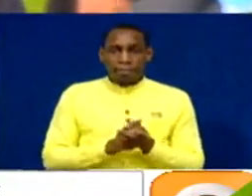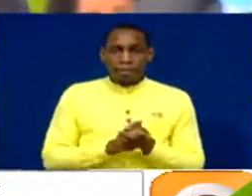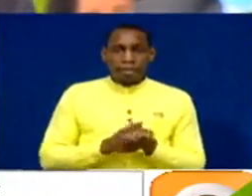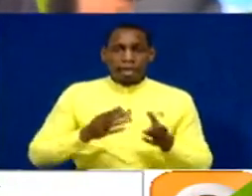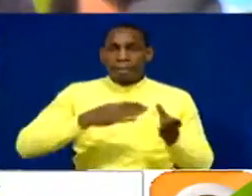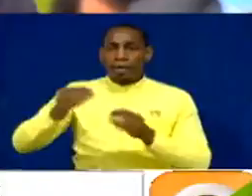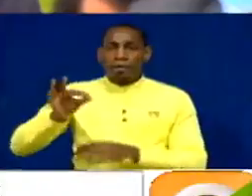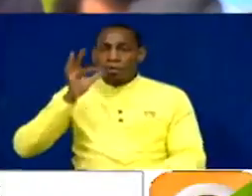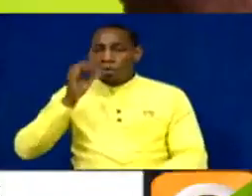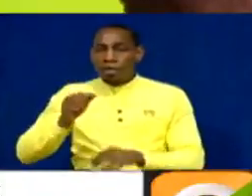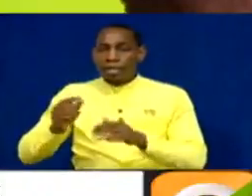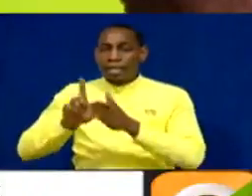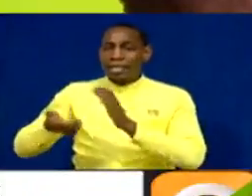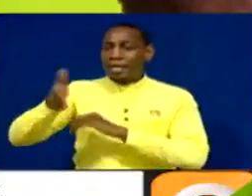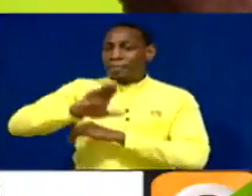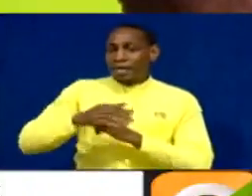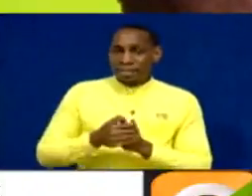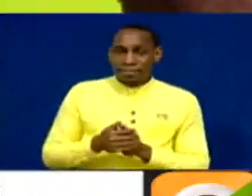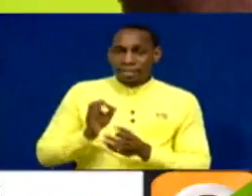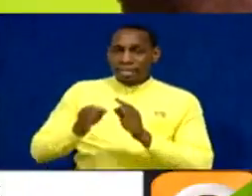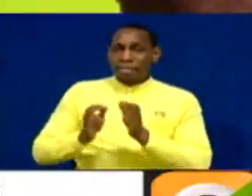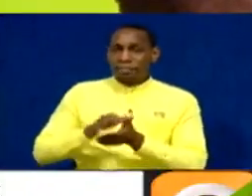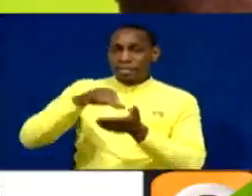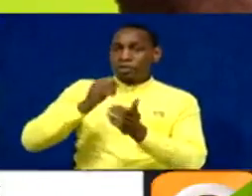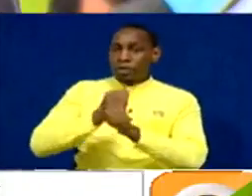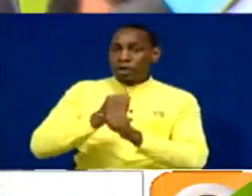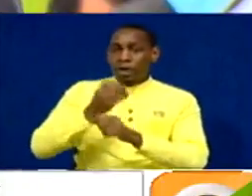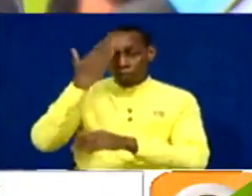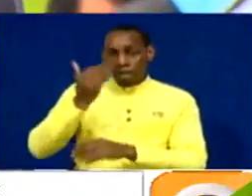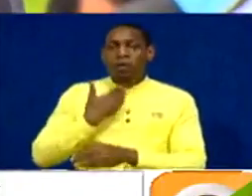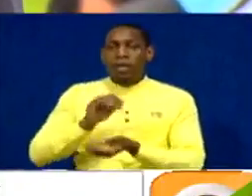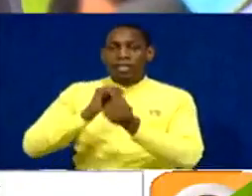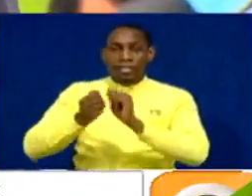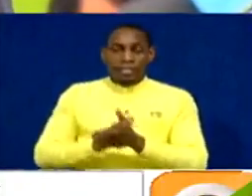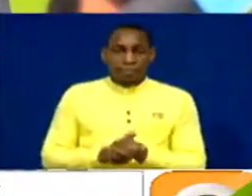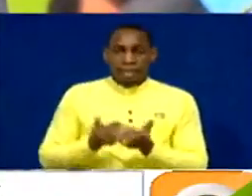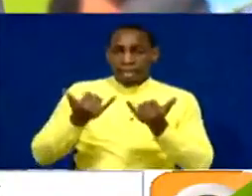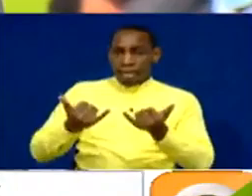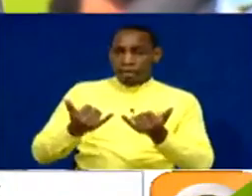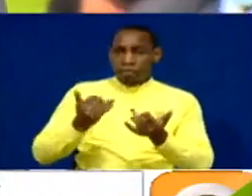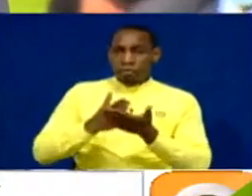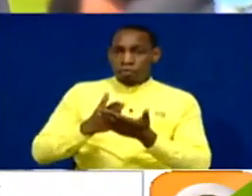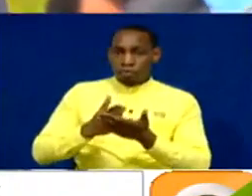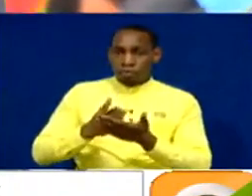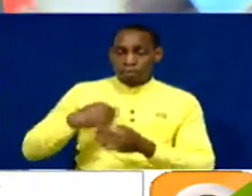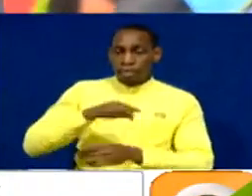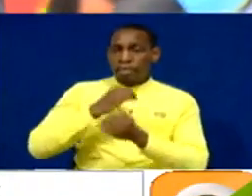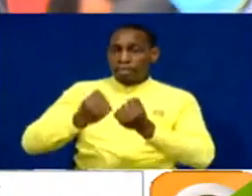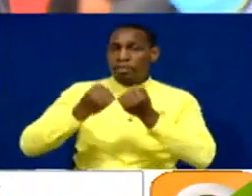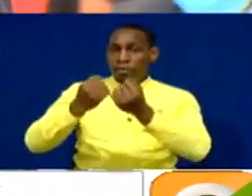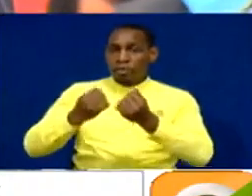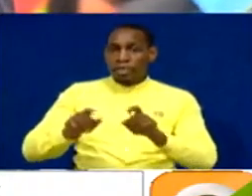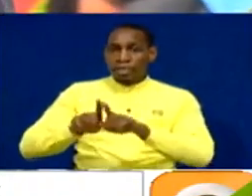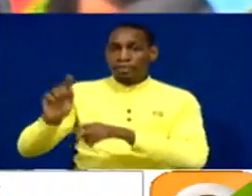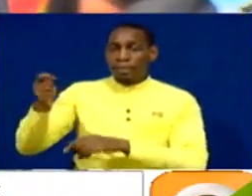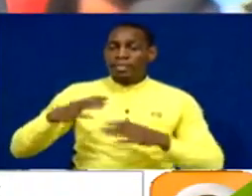and smoke bangi kidogo dianarudi. If something is working, why do you want to change it? We are now one of the strongest brands, which